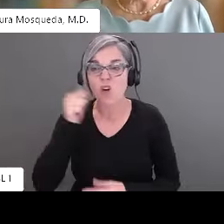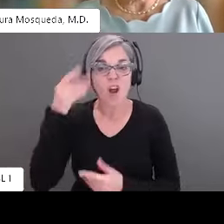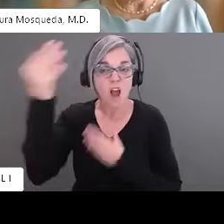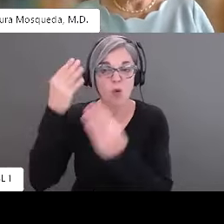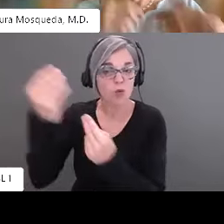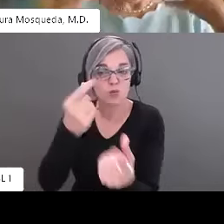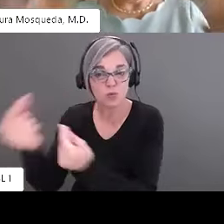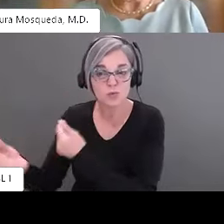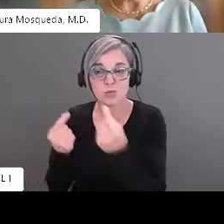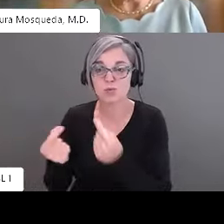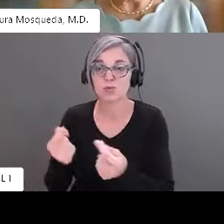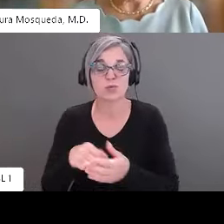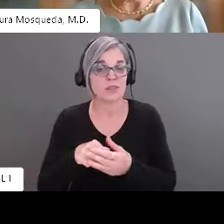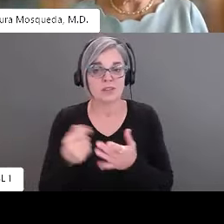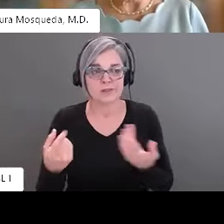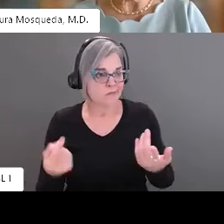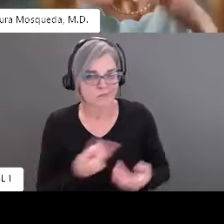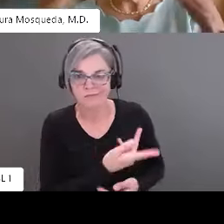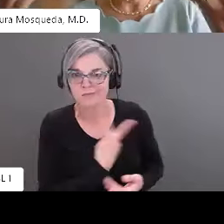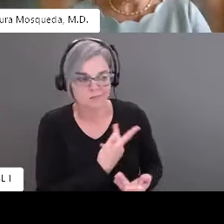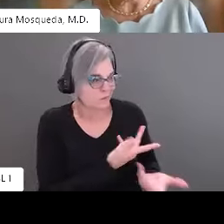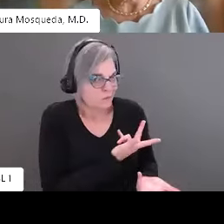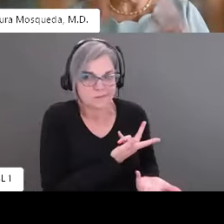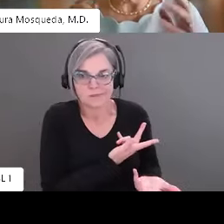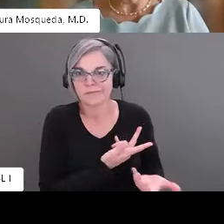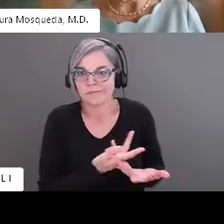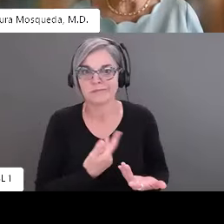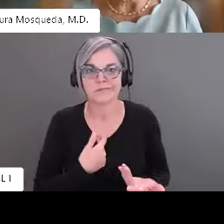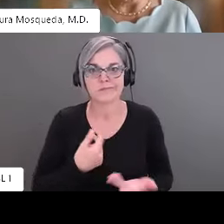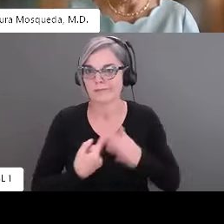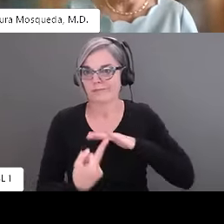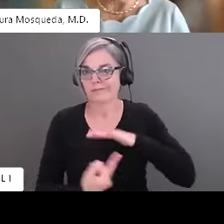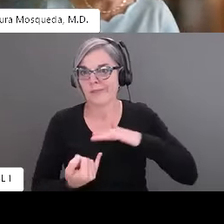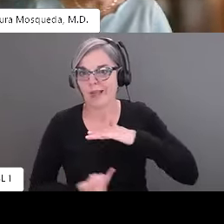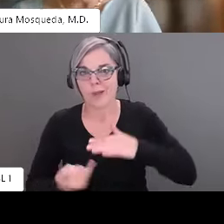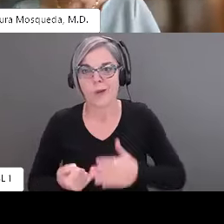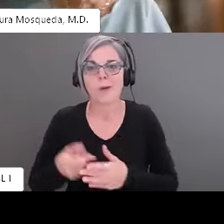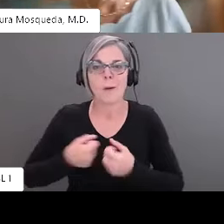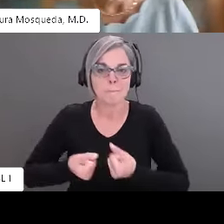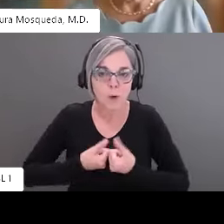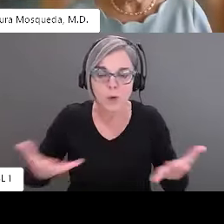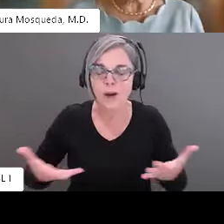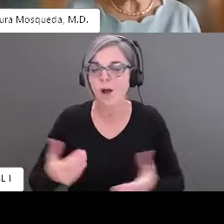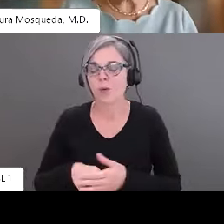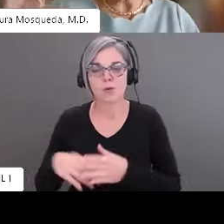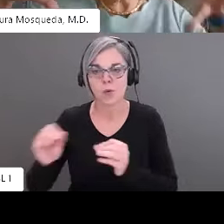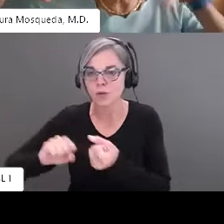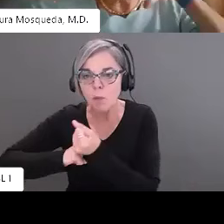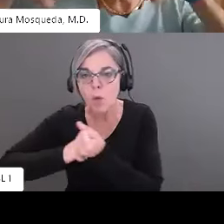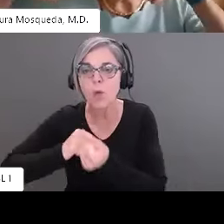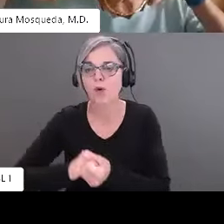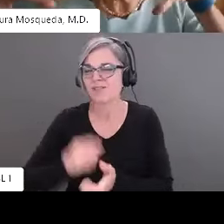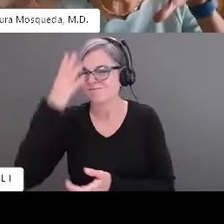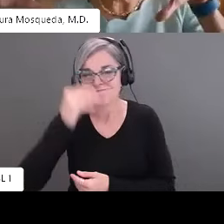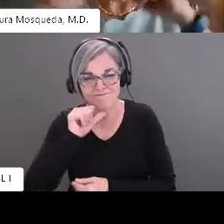Burnout, feels like she lacks support, poor sleep, you've got it, right? Pain. And what is it